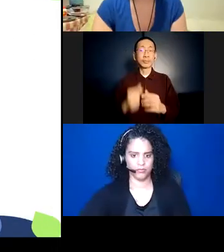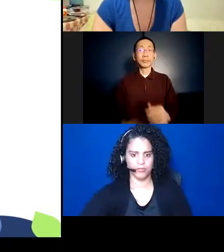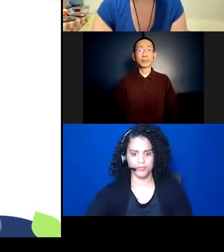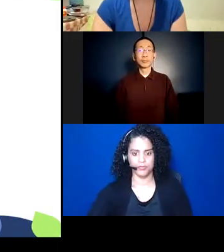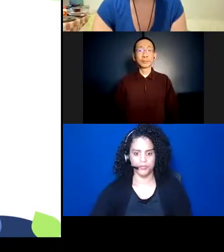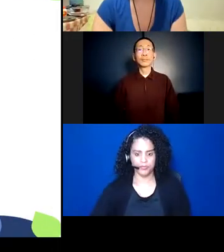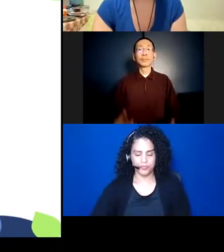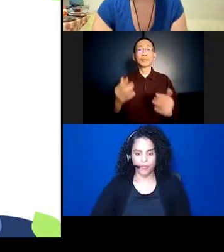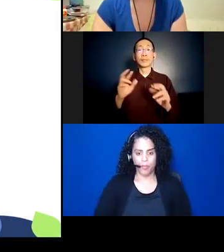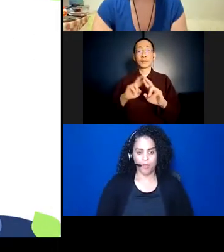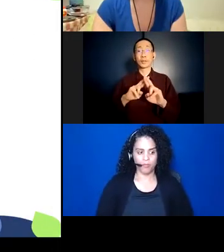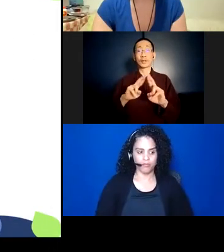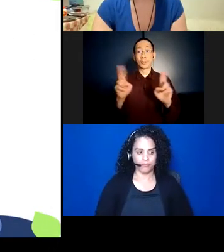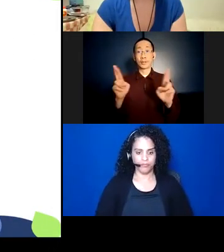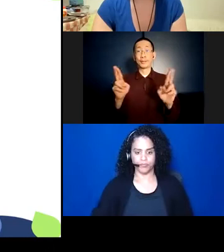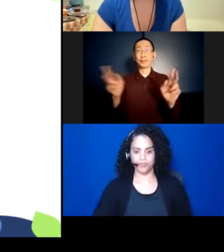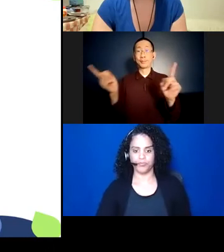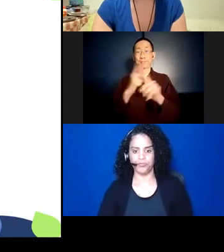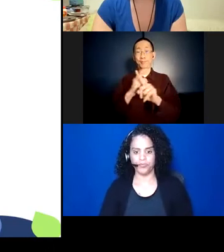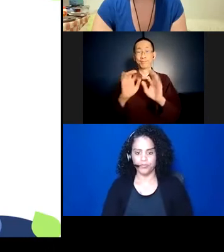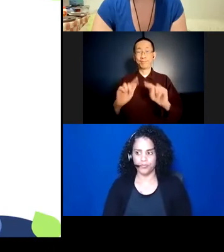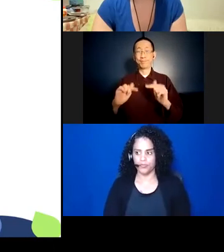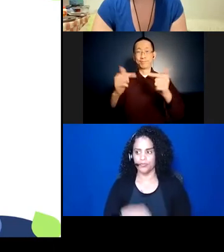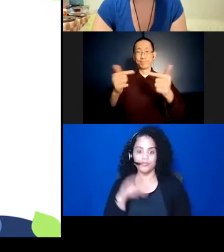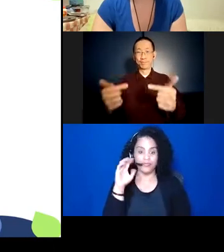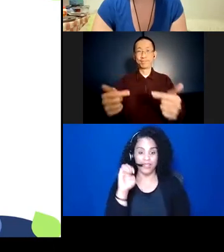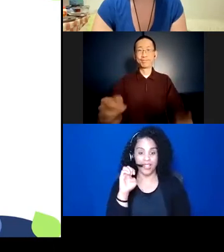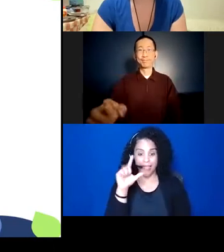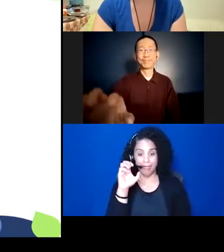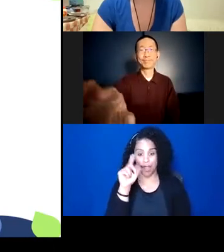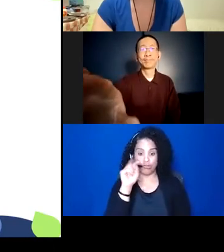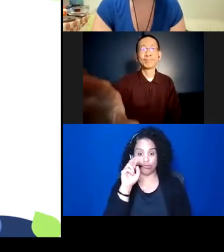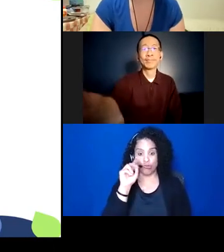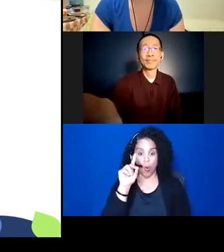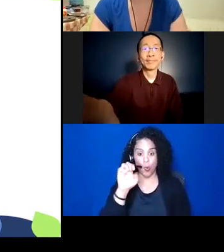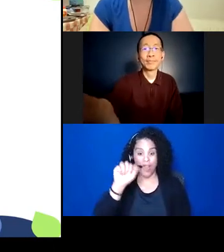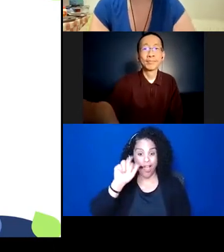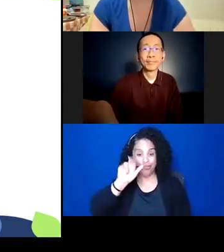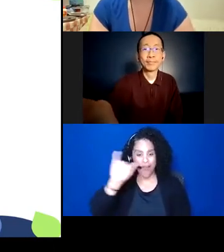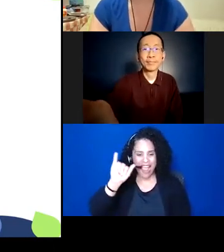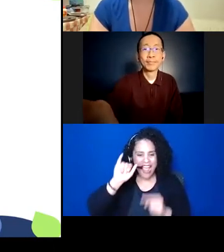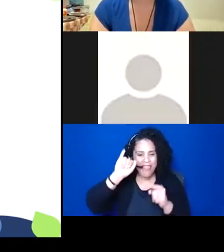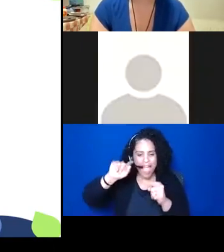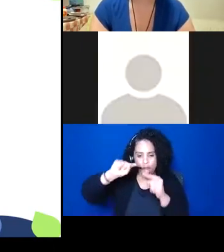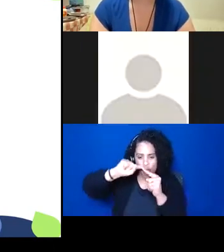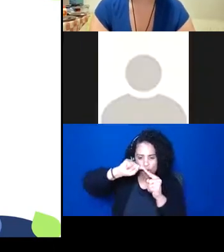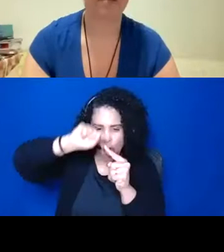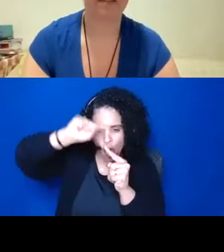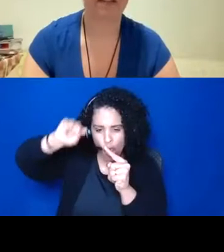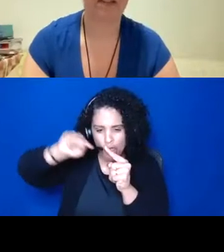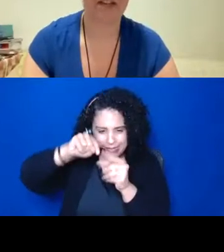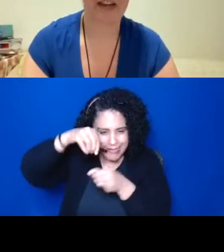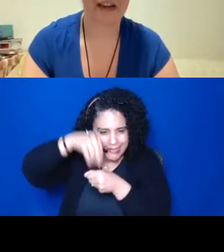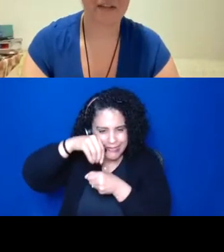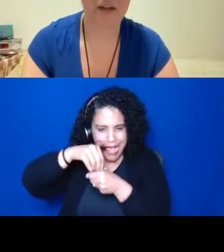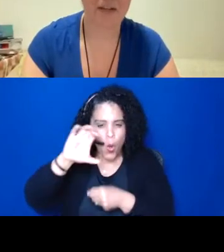So the electrode array here just curls around inside the cochlea. Seeing something